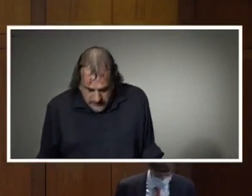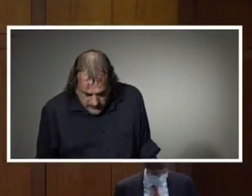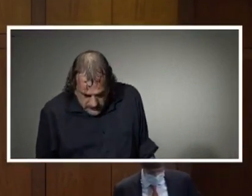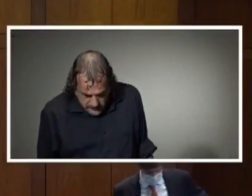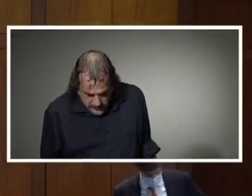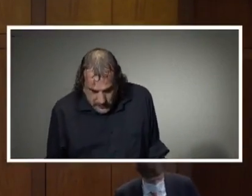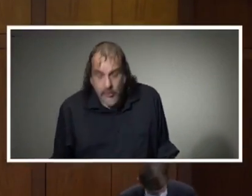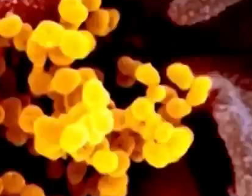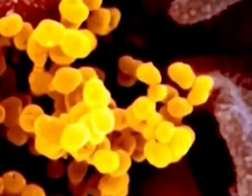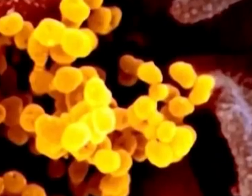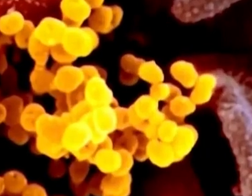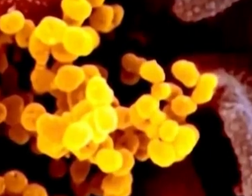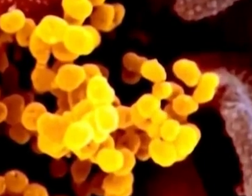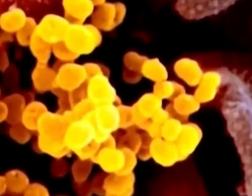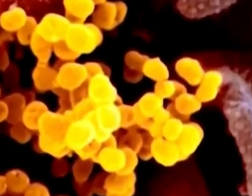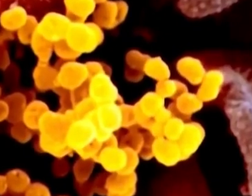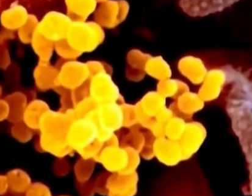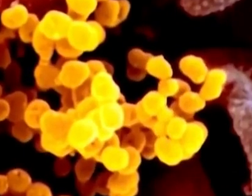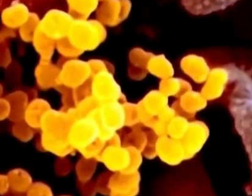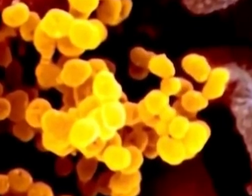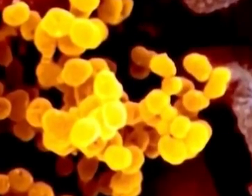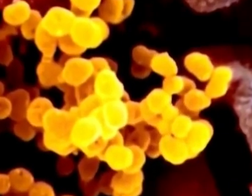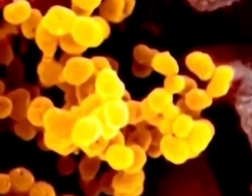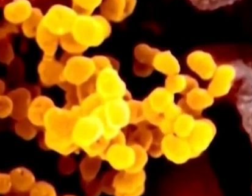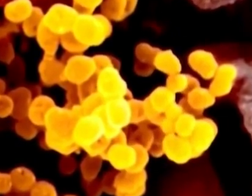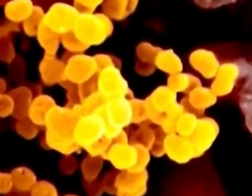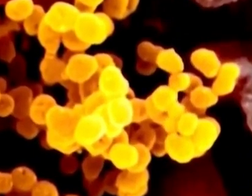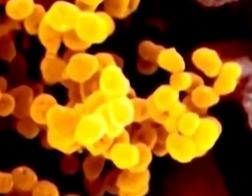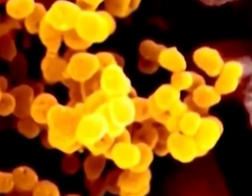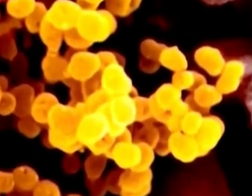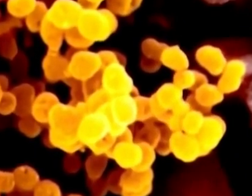transmission. Some of these counties have food processing plants.